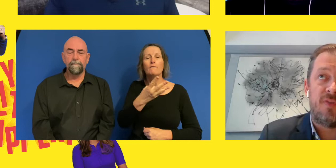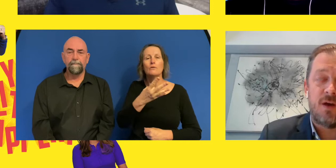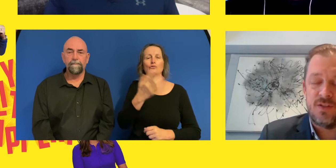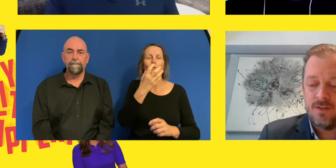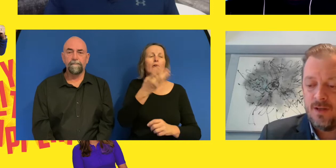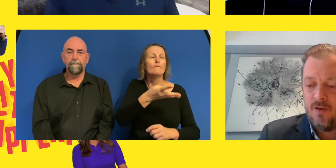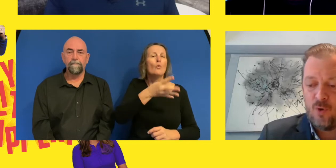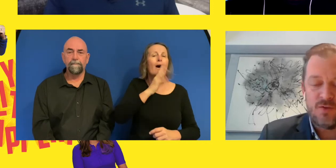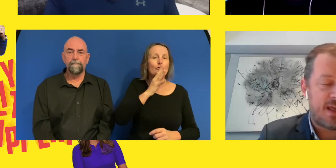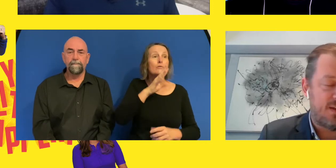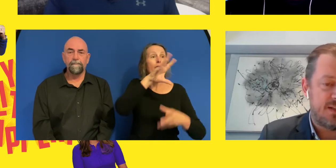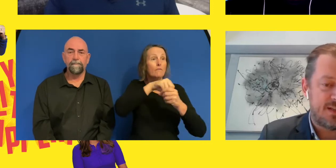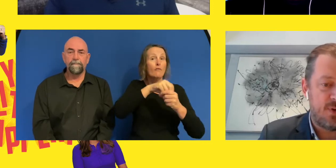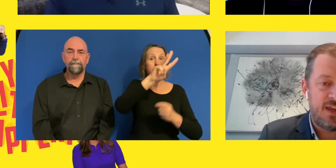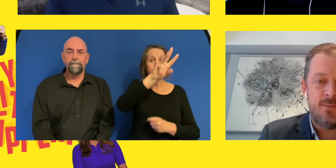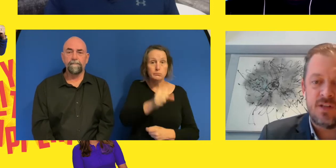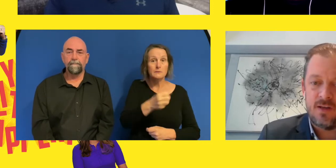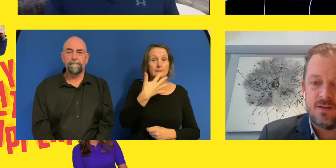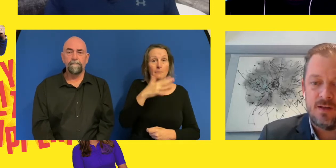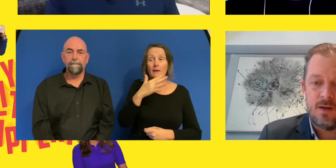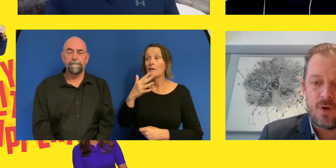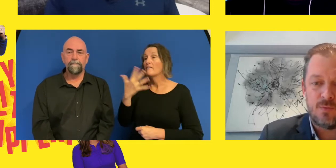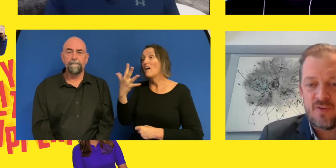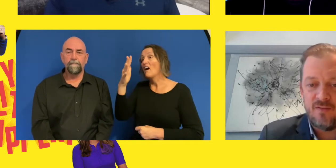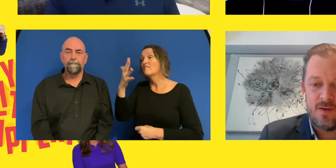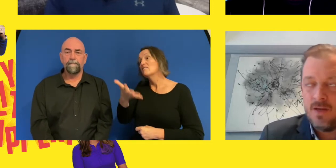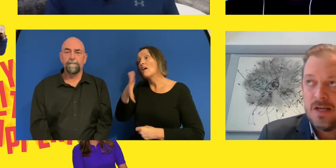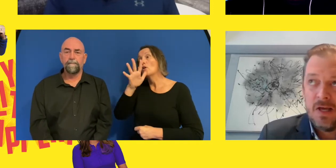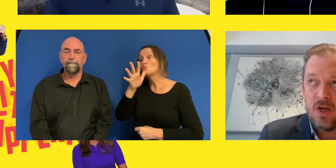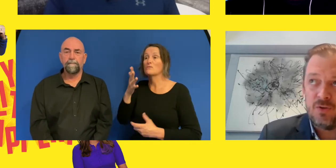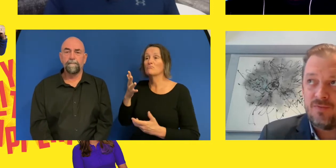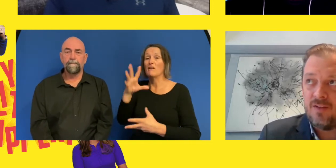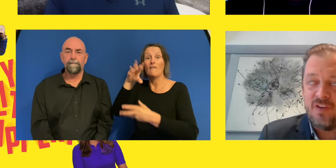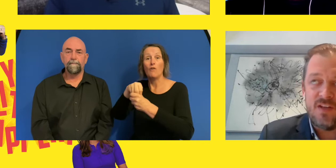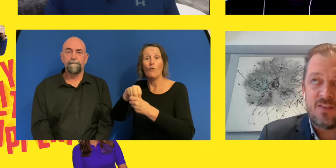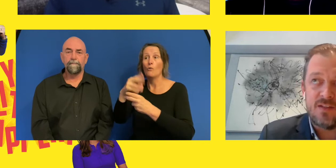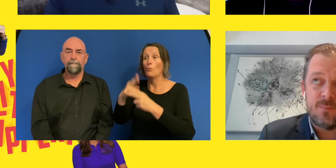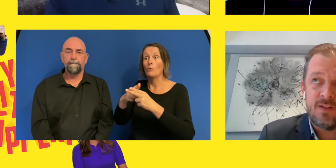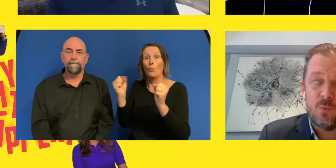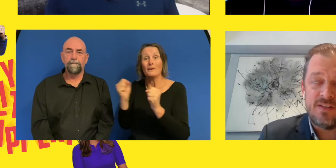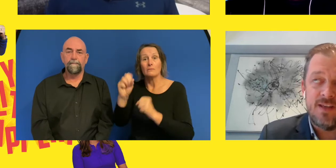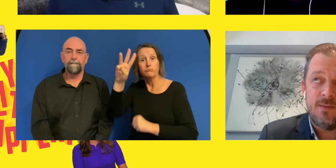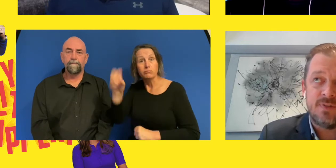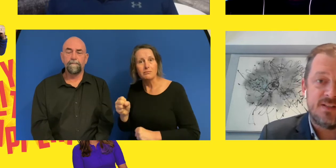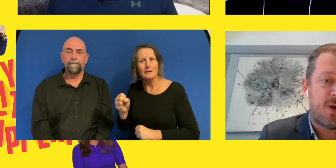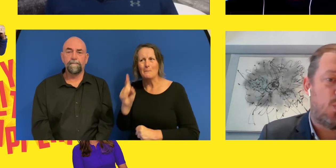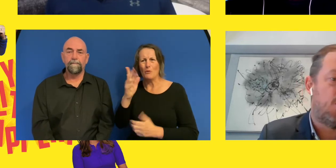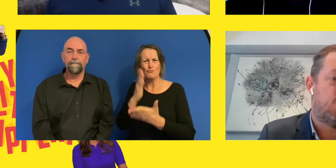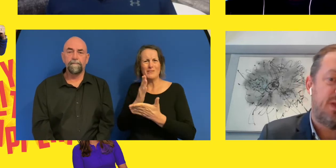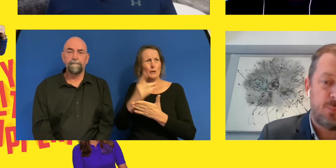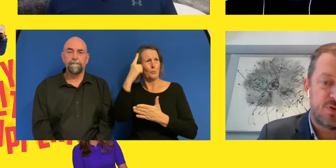the 4,400 athletes in the Summer Games, the around 550 athletes in the Winter Games. It's